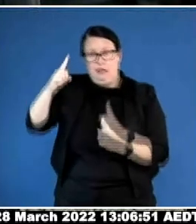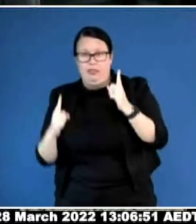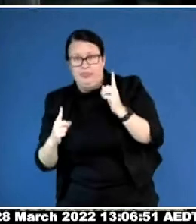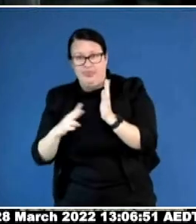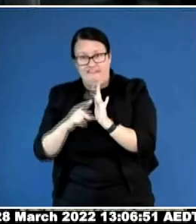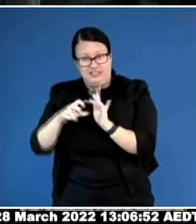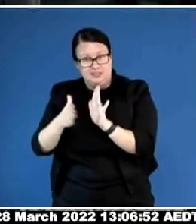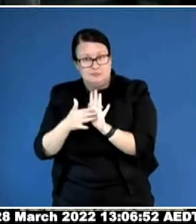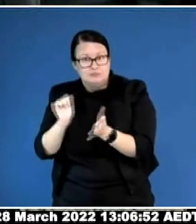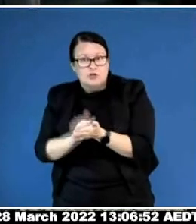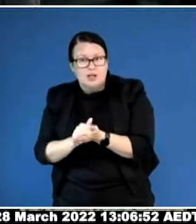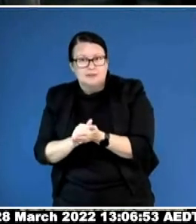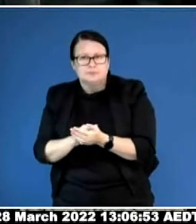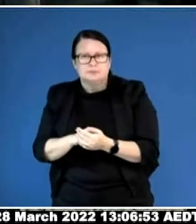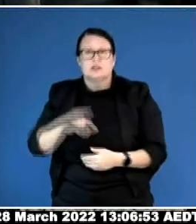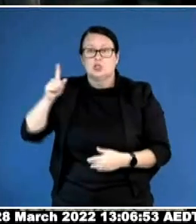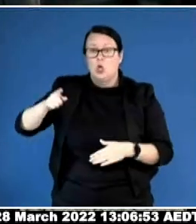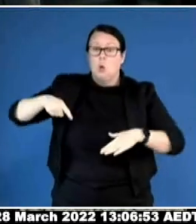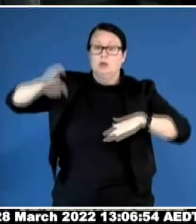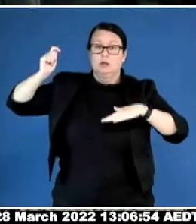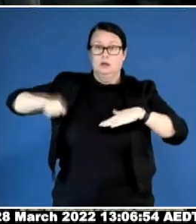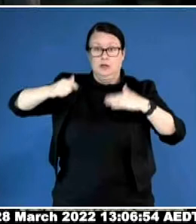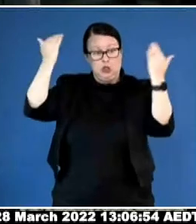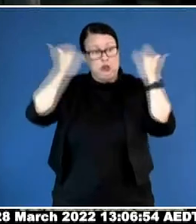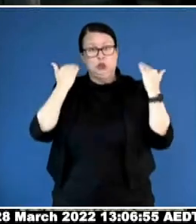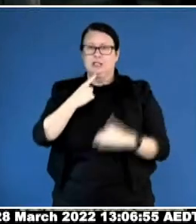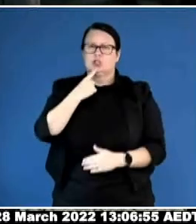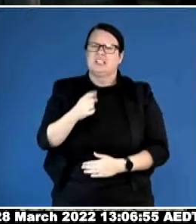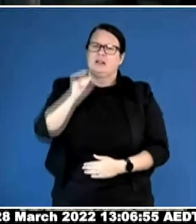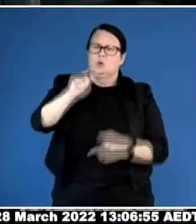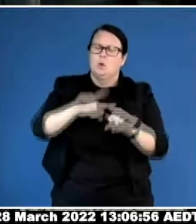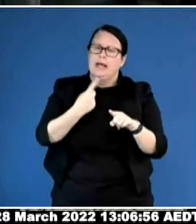the sentencing hearing, the judge described your ex as, quote,